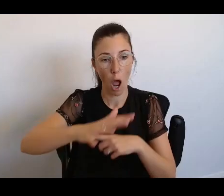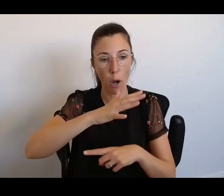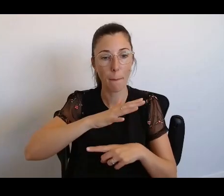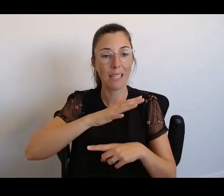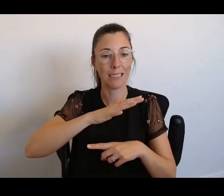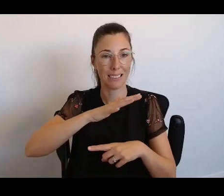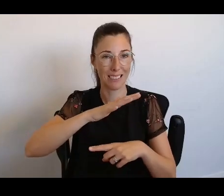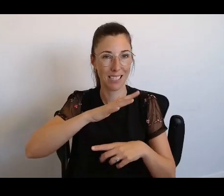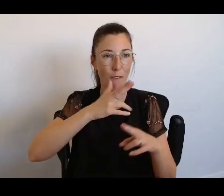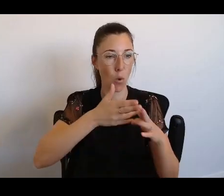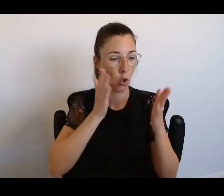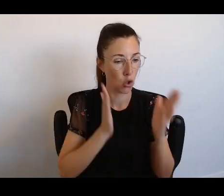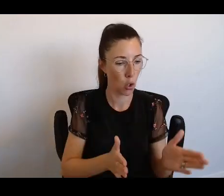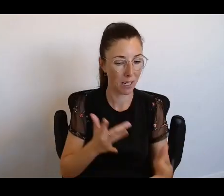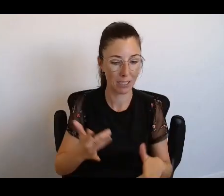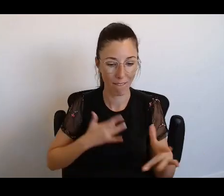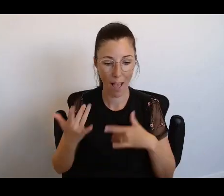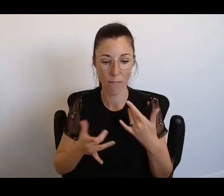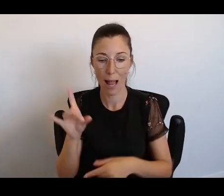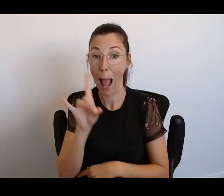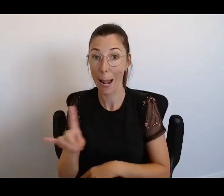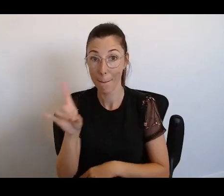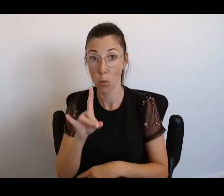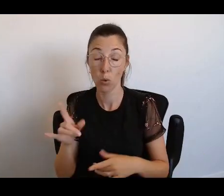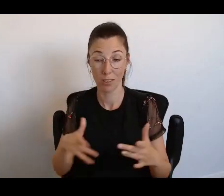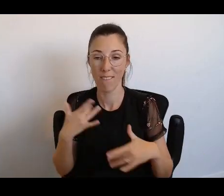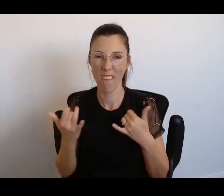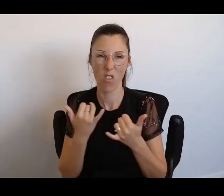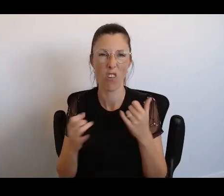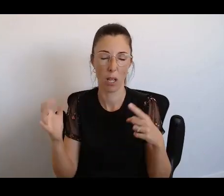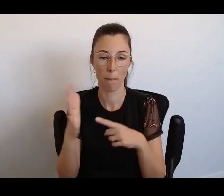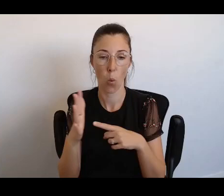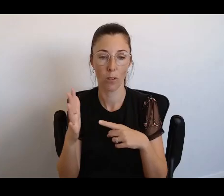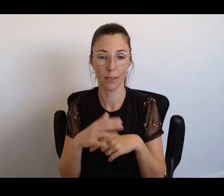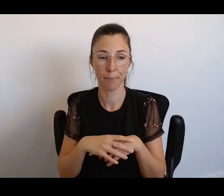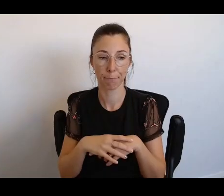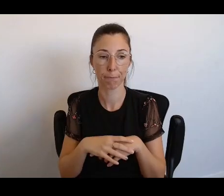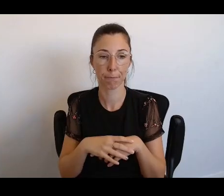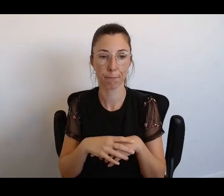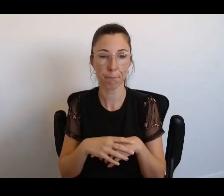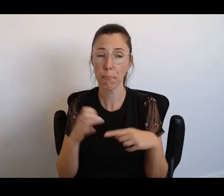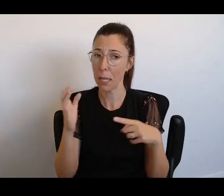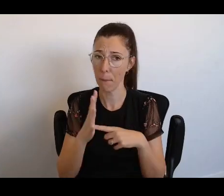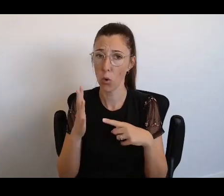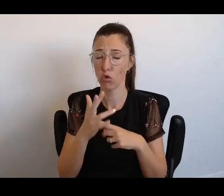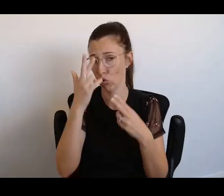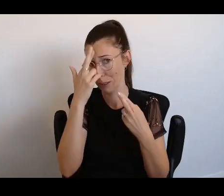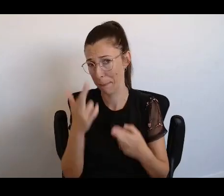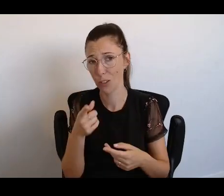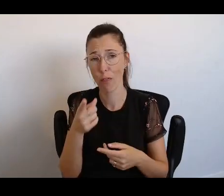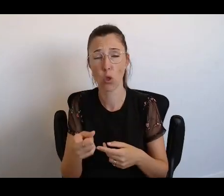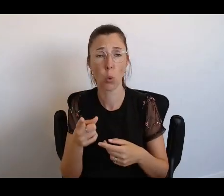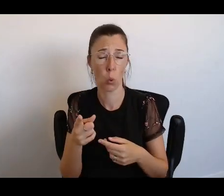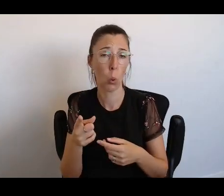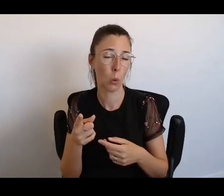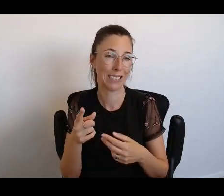animal survival, the importance and respect to these issues needed to be acknowledged. In essence, the Big